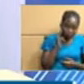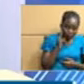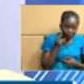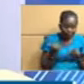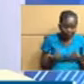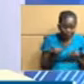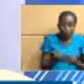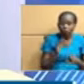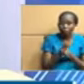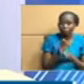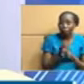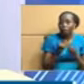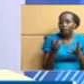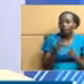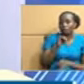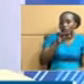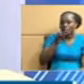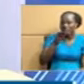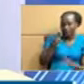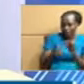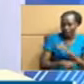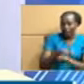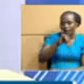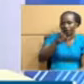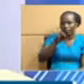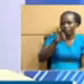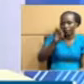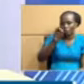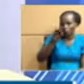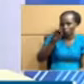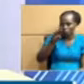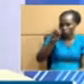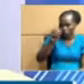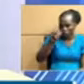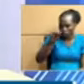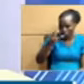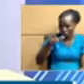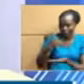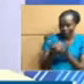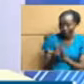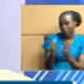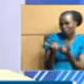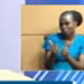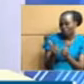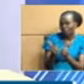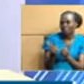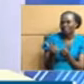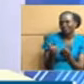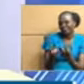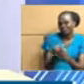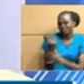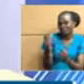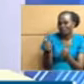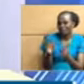the informal sector who might contribute are not yet structured right enough to be able to mobilize that funds and to be